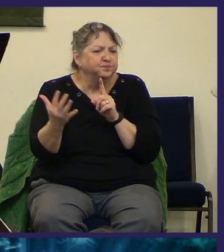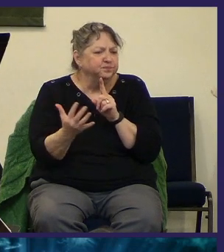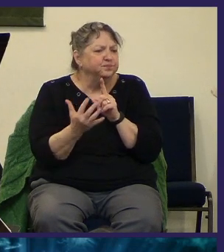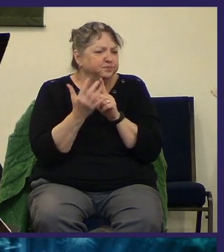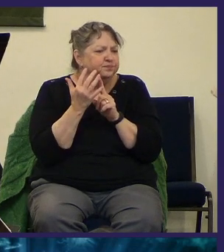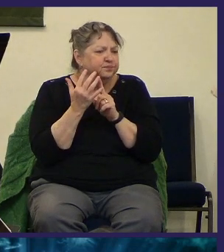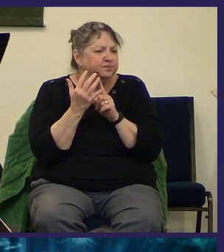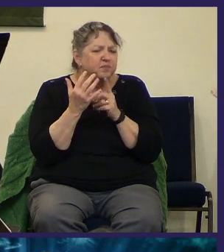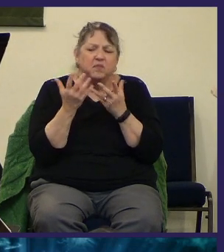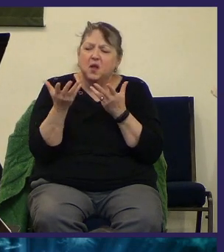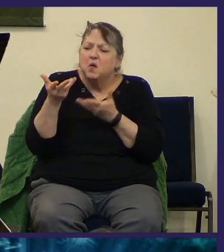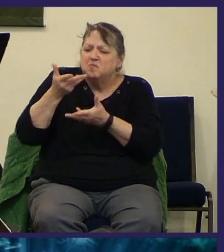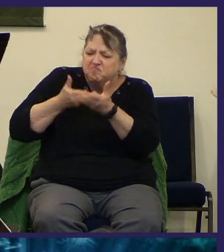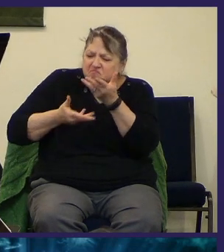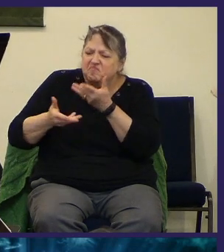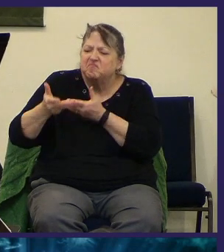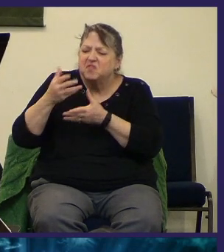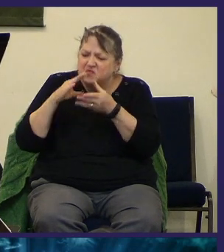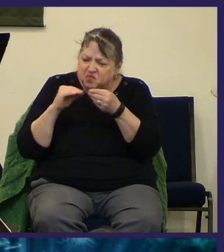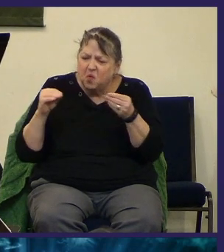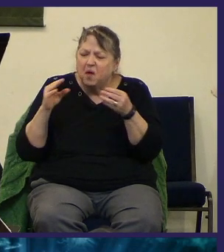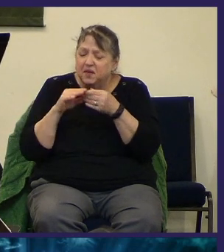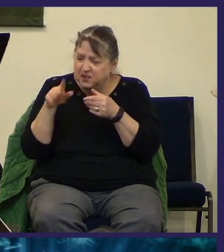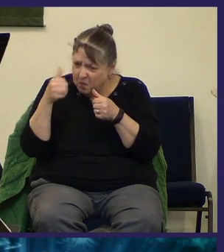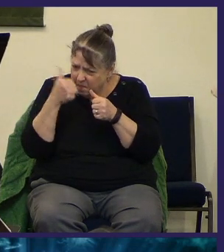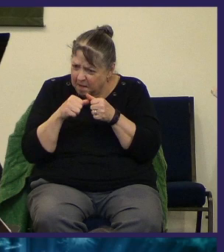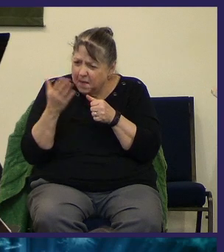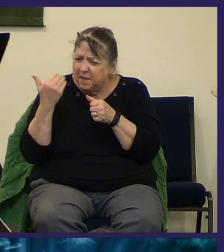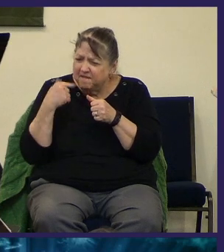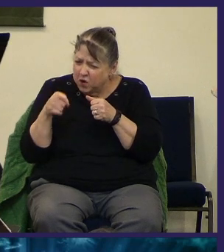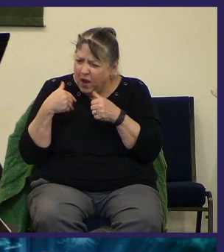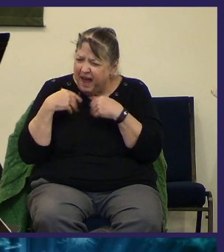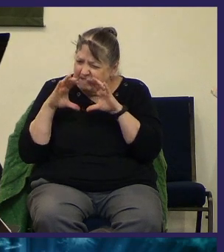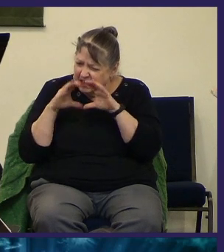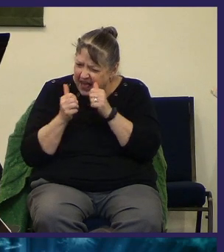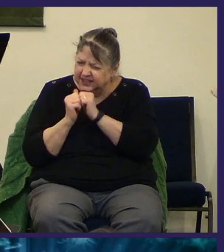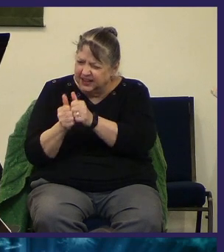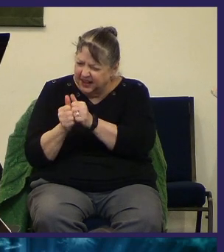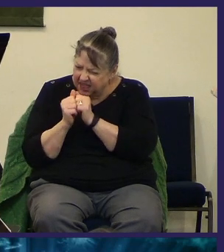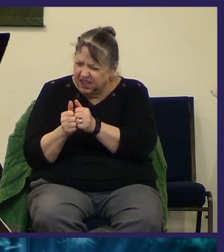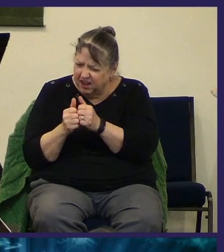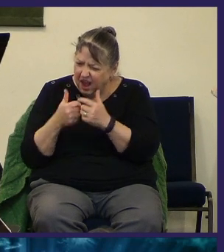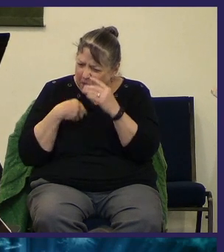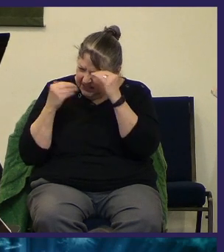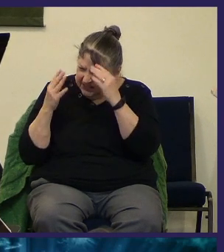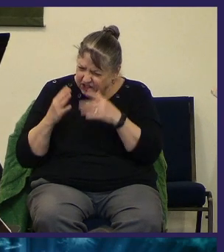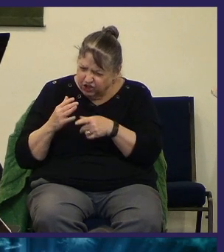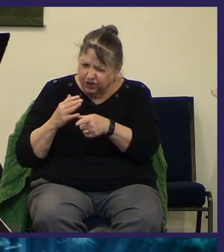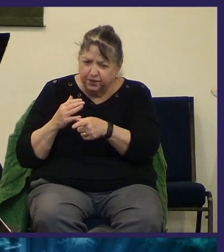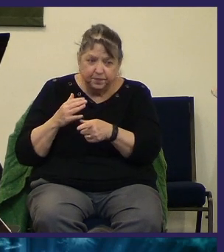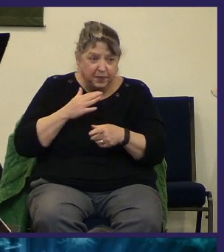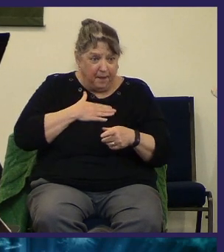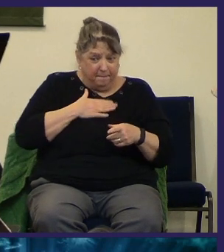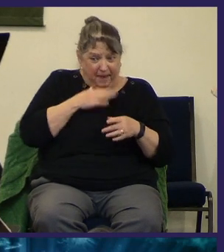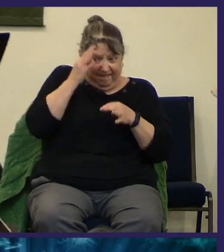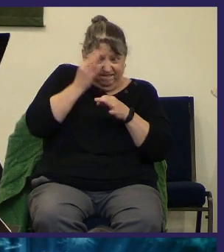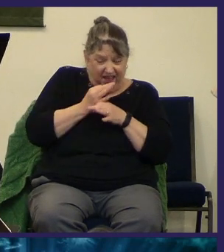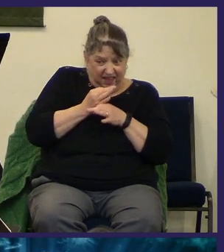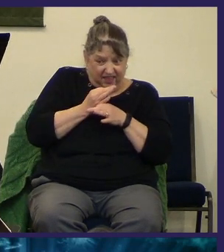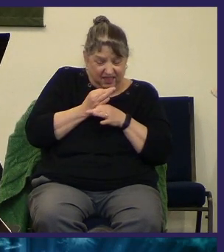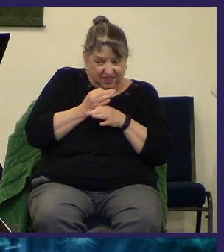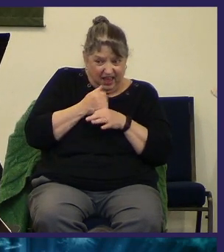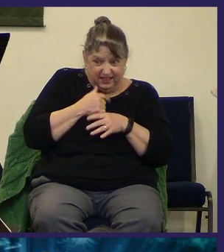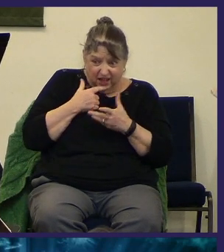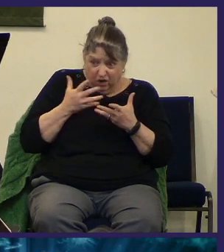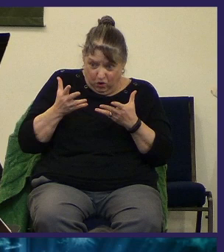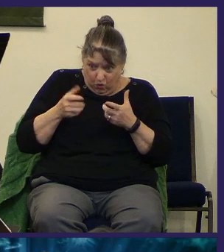we reminisced a little bit we started talking uh i expressed my faith to him and i asked him i said would you